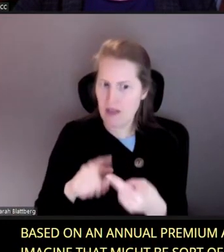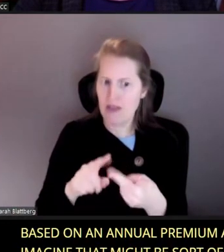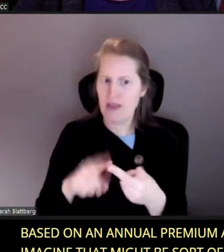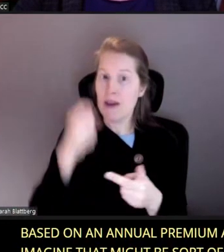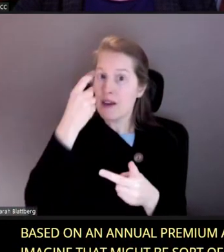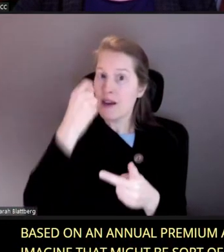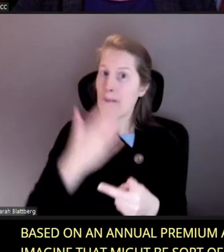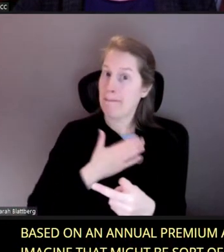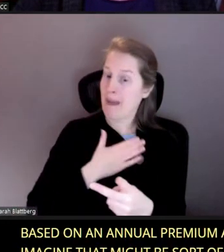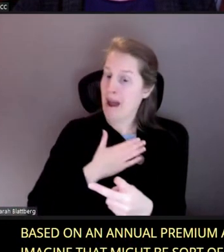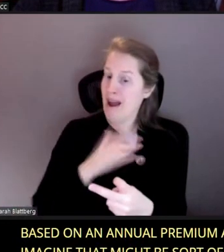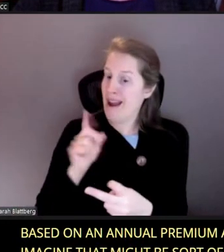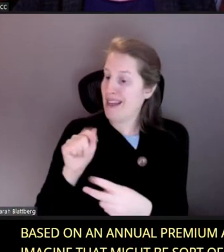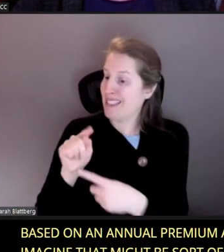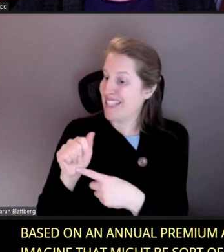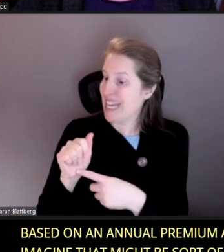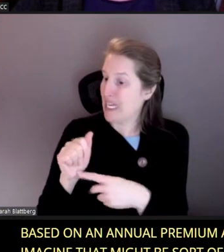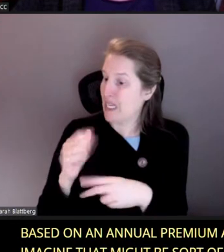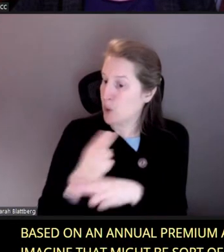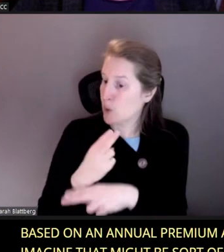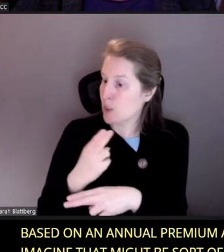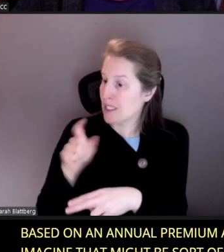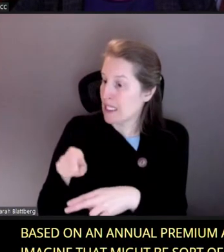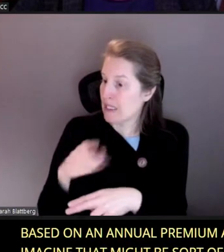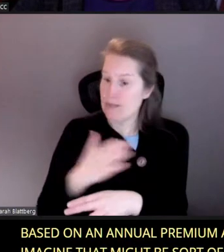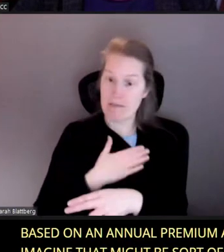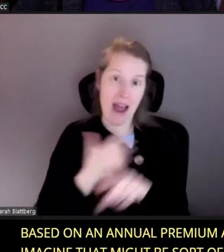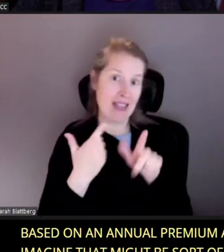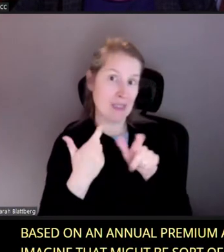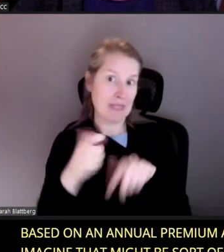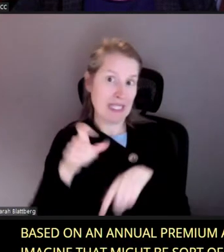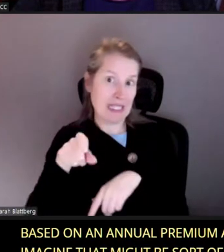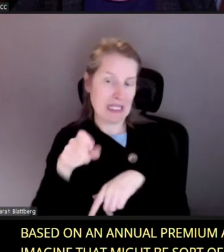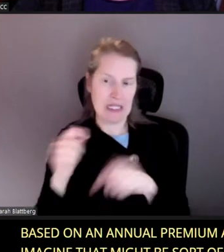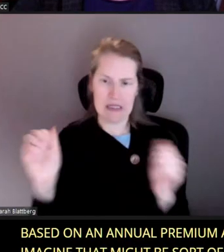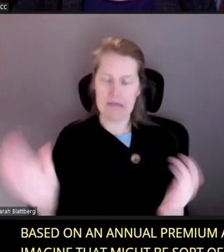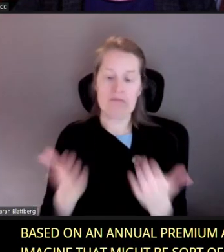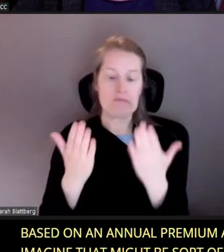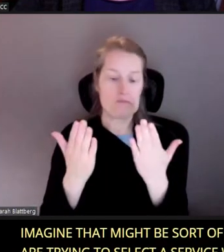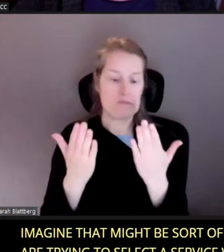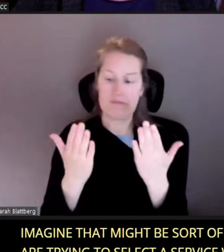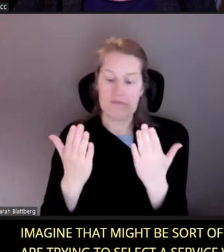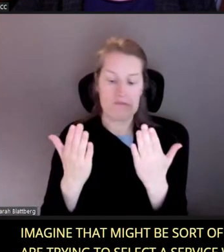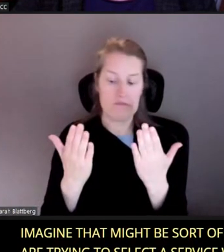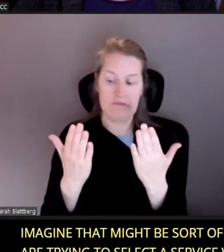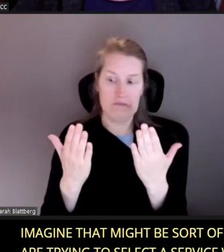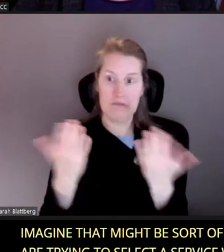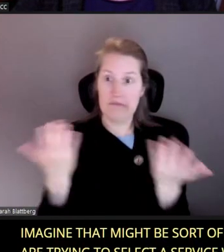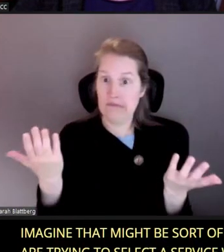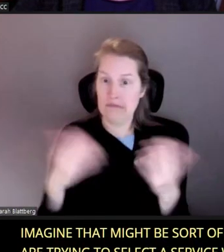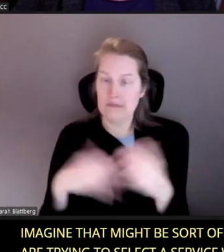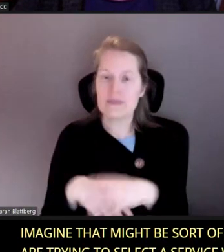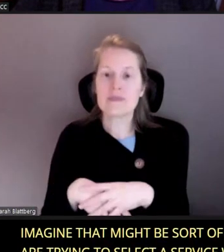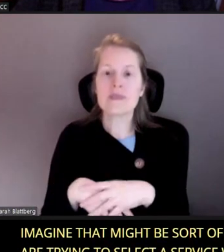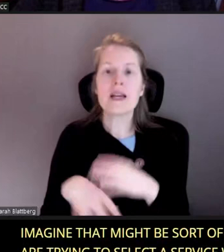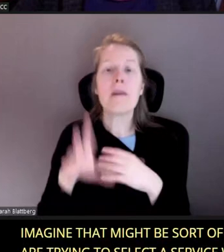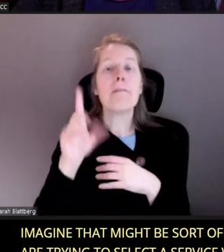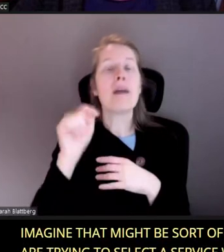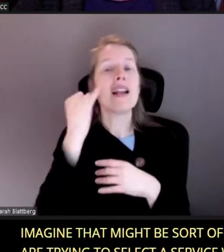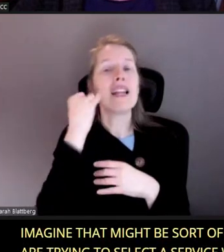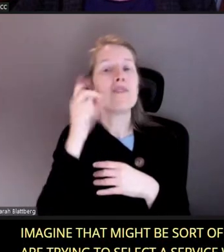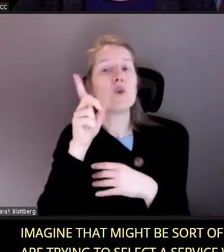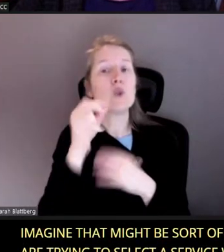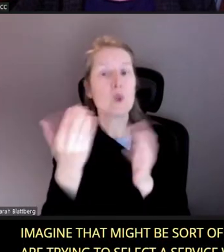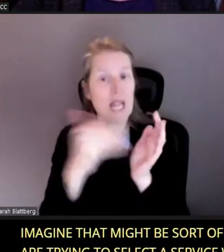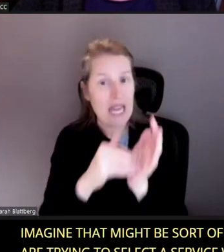speed, data usage and speed. I don't know for sure. I've never tested what happens when you do it over and over again, as